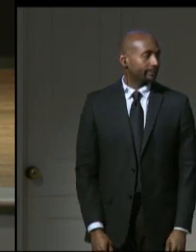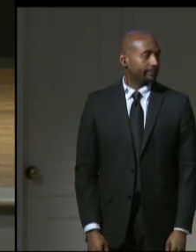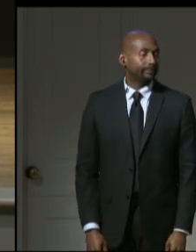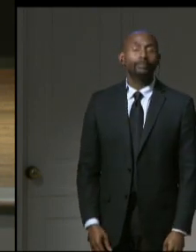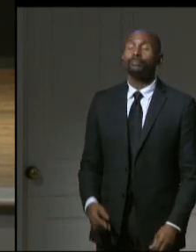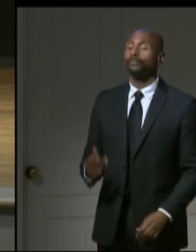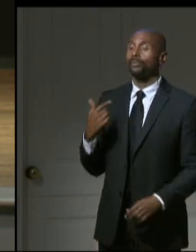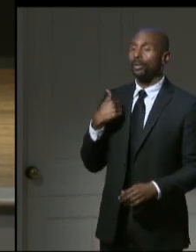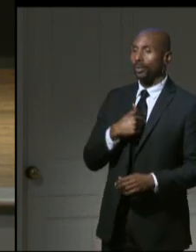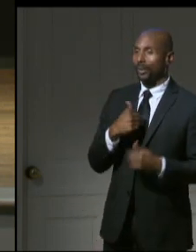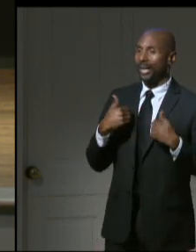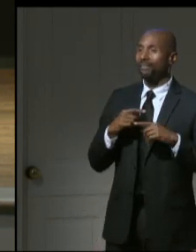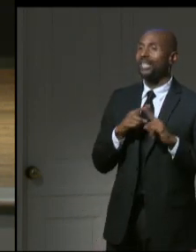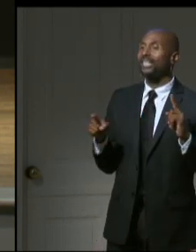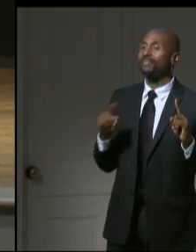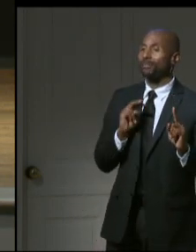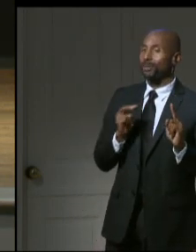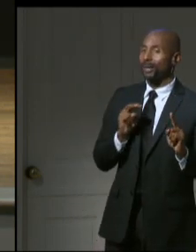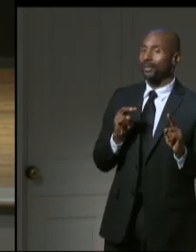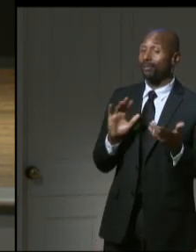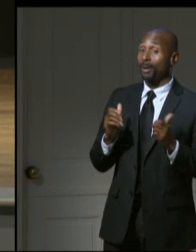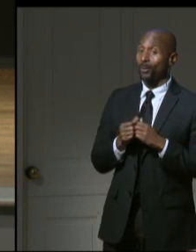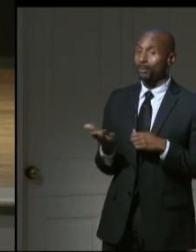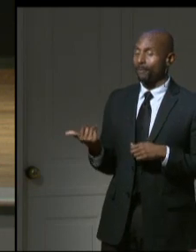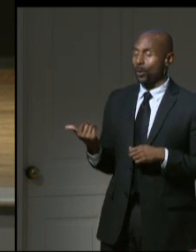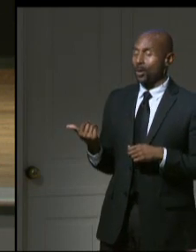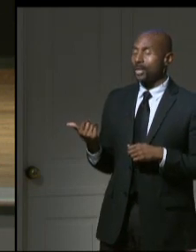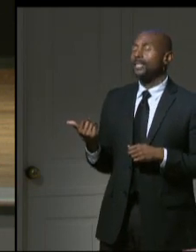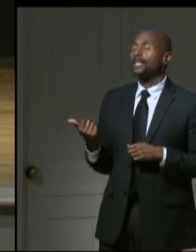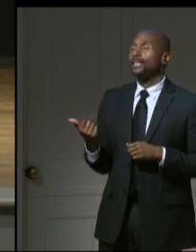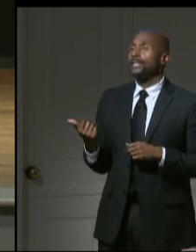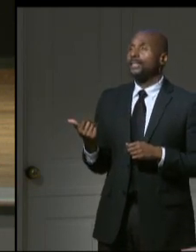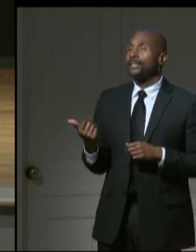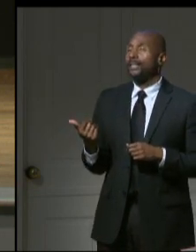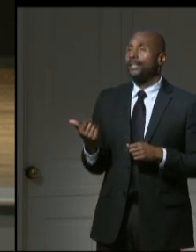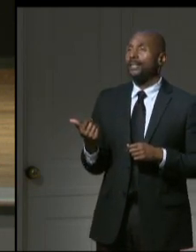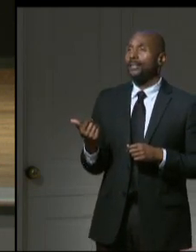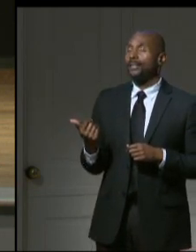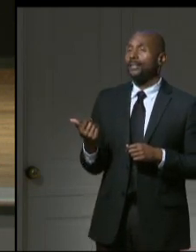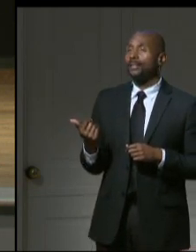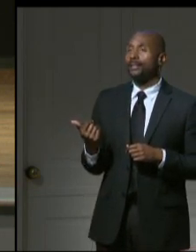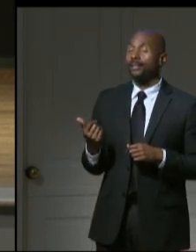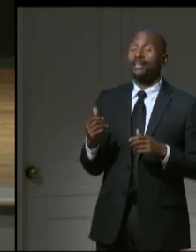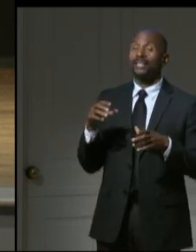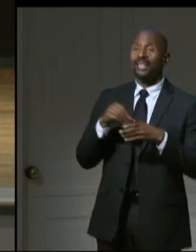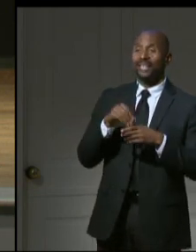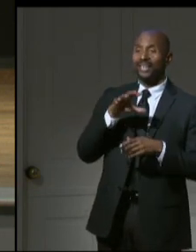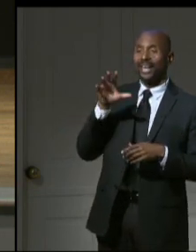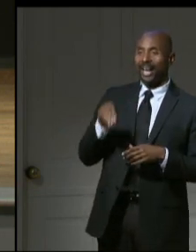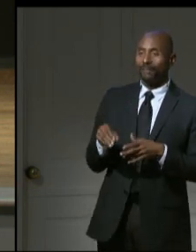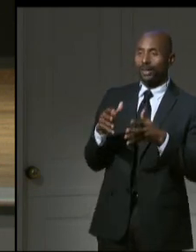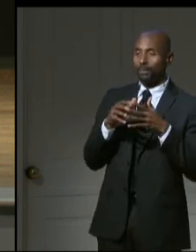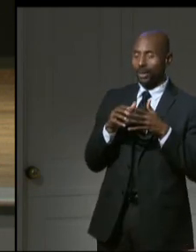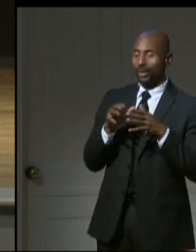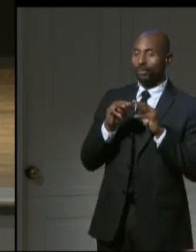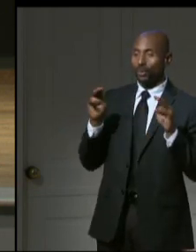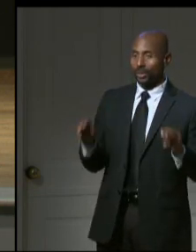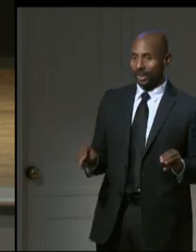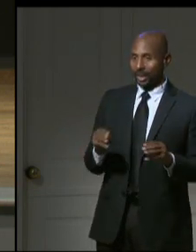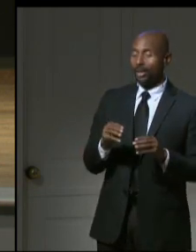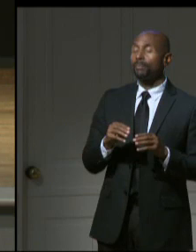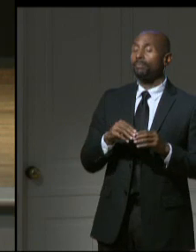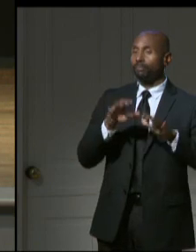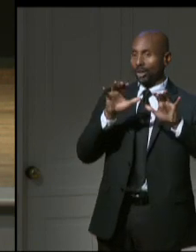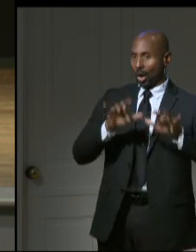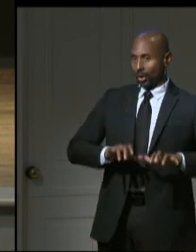We think about it differently than we used to. In the African American Museum piece, as I said,